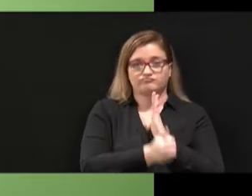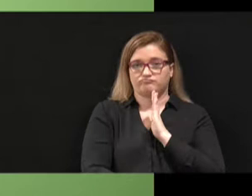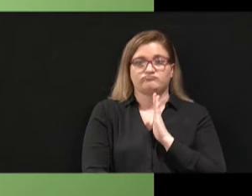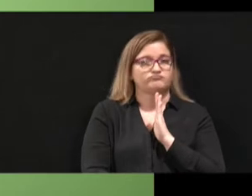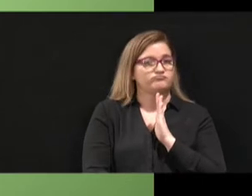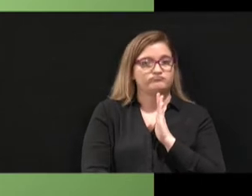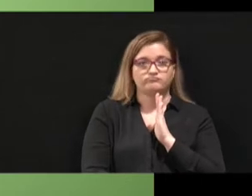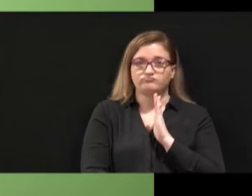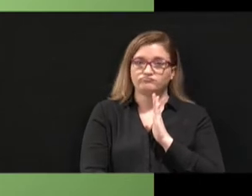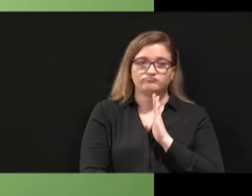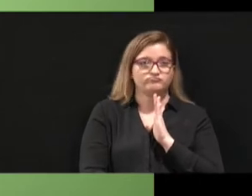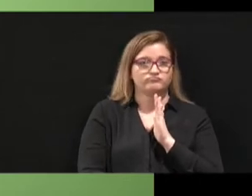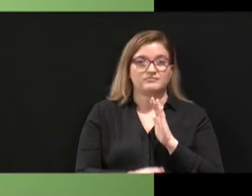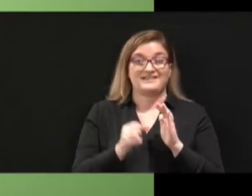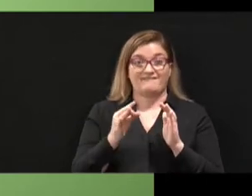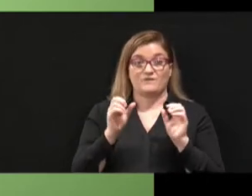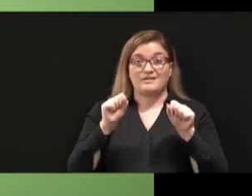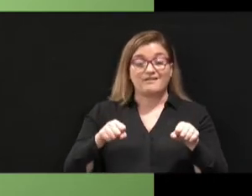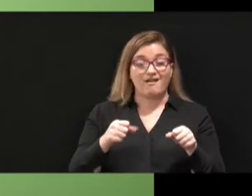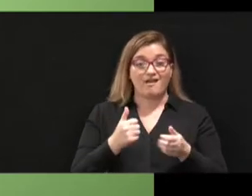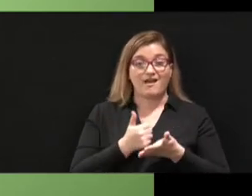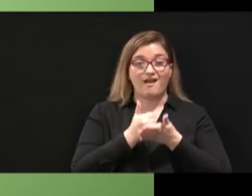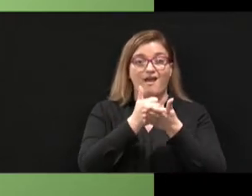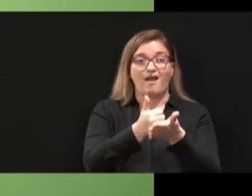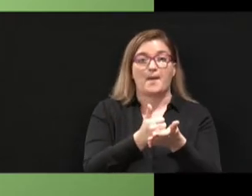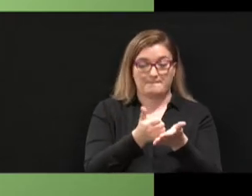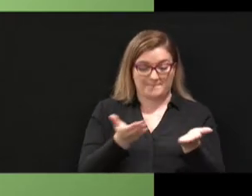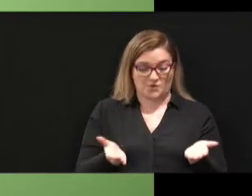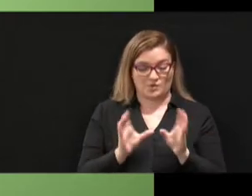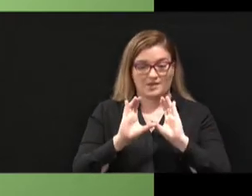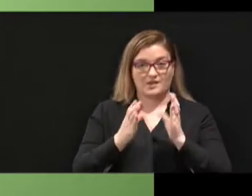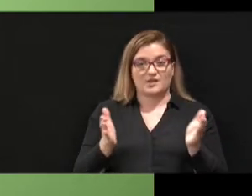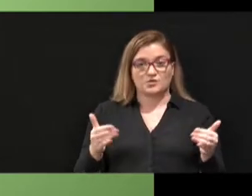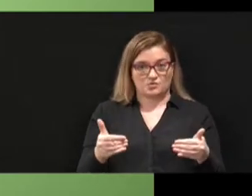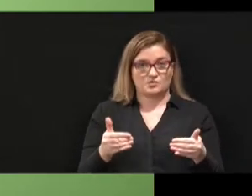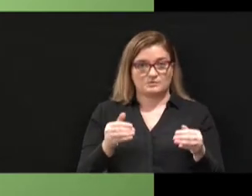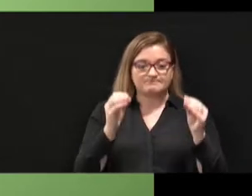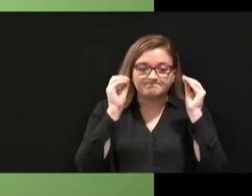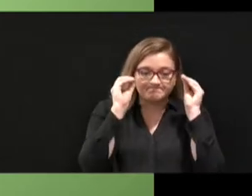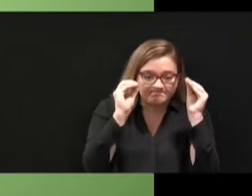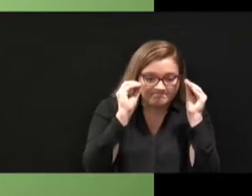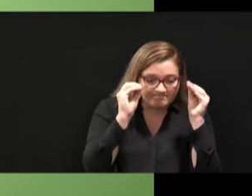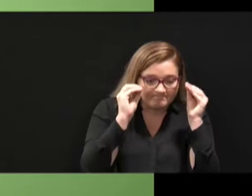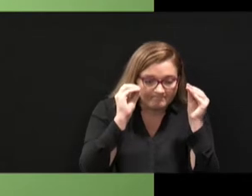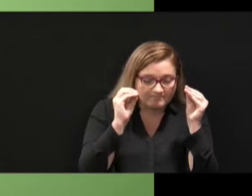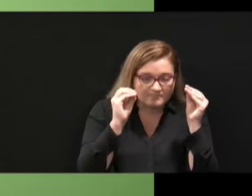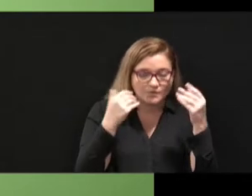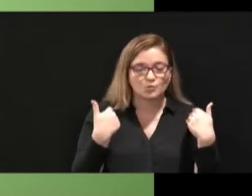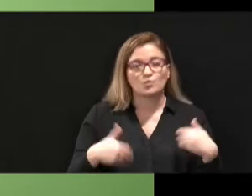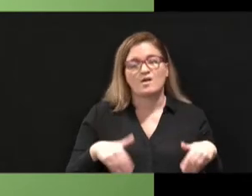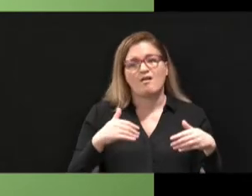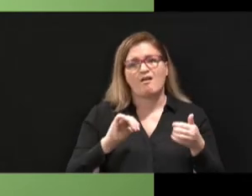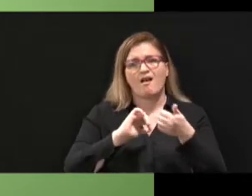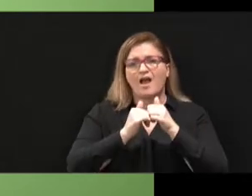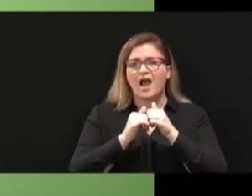make the difference in the classroom and teach these children, how different our society would be and how